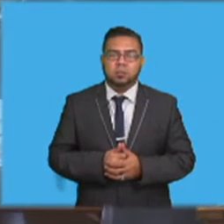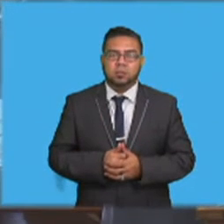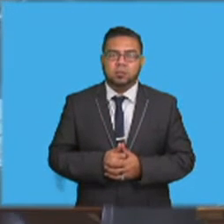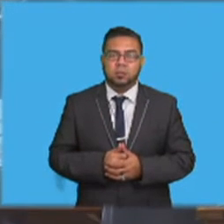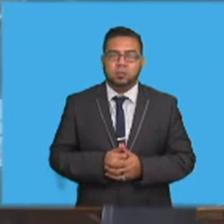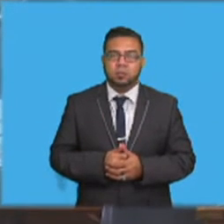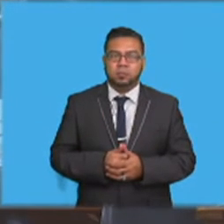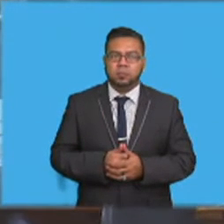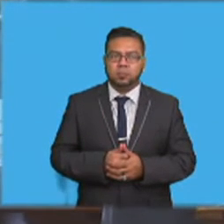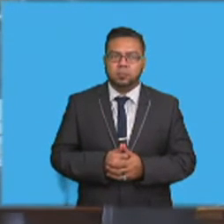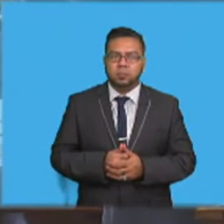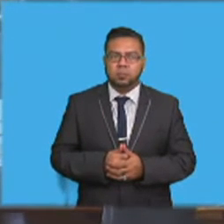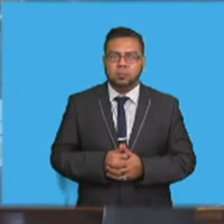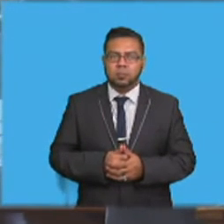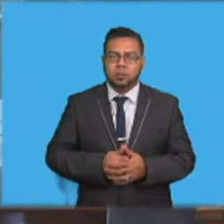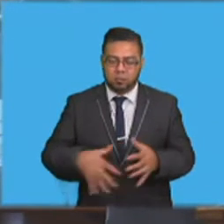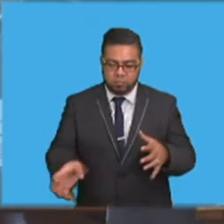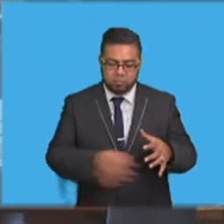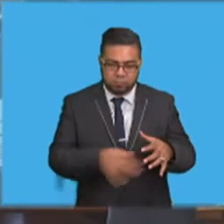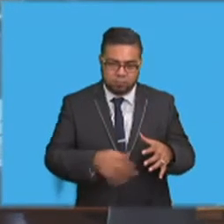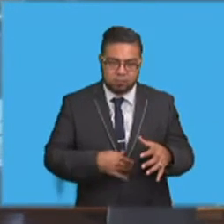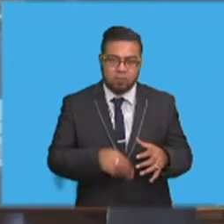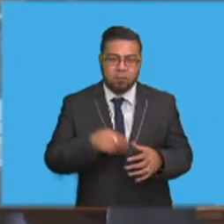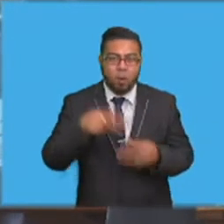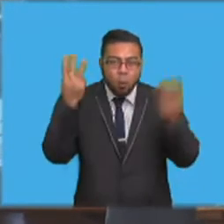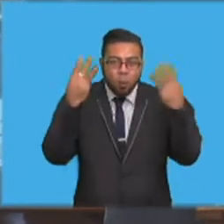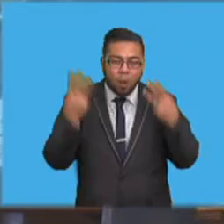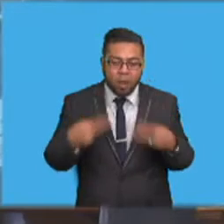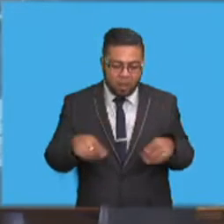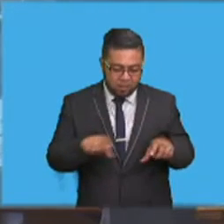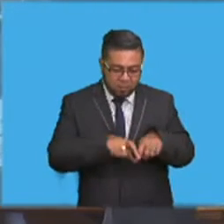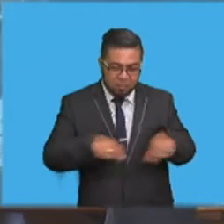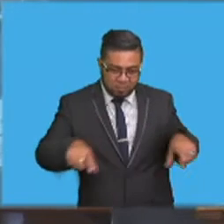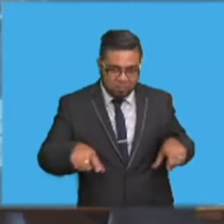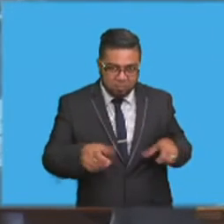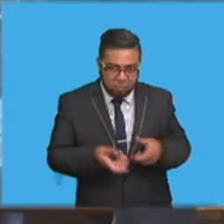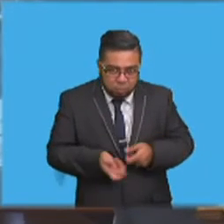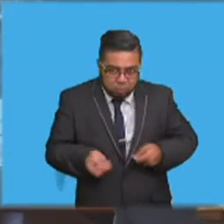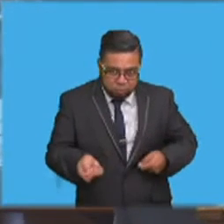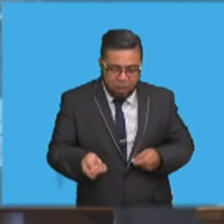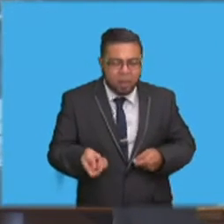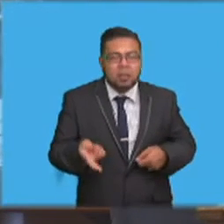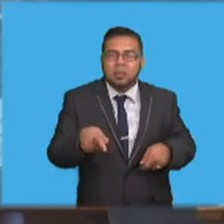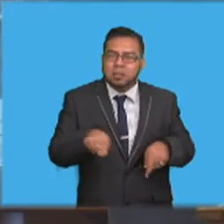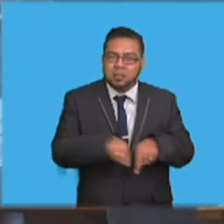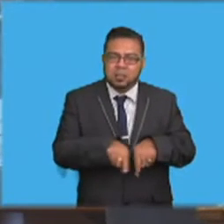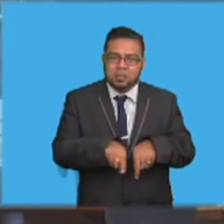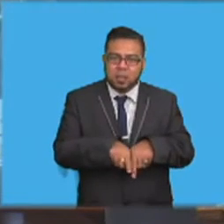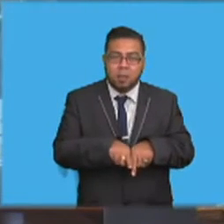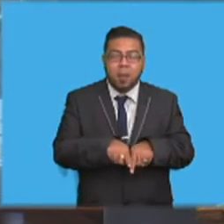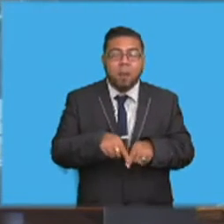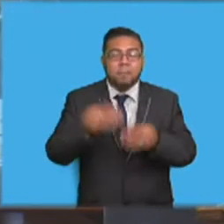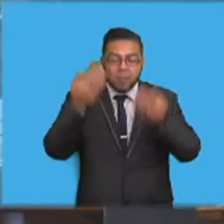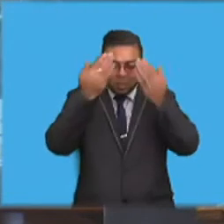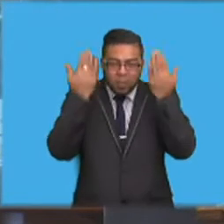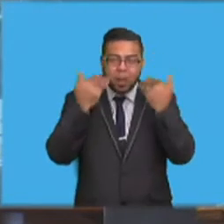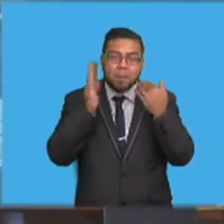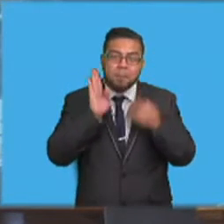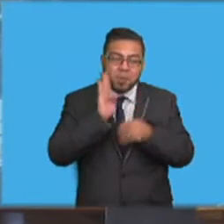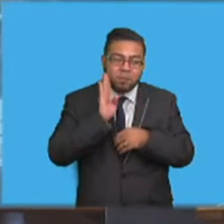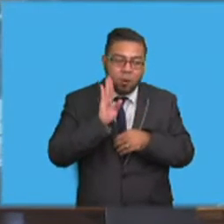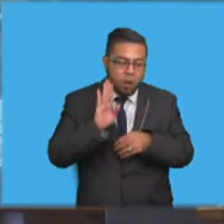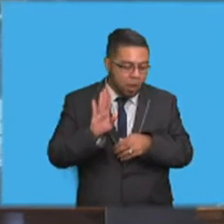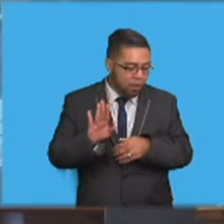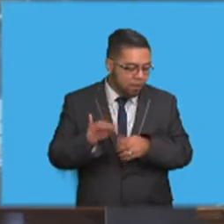of wild-caught beach timber is not one of them. Madam Speaker, before I conclude, I would like